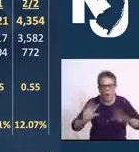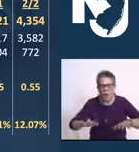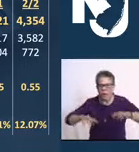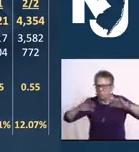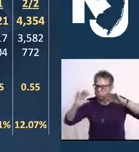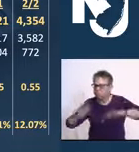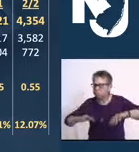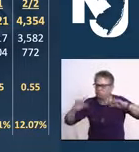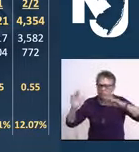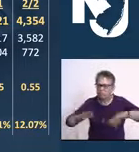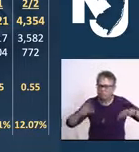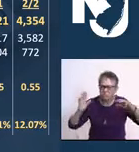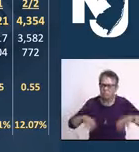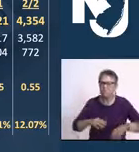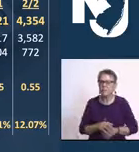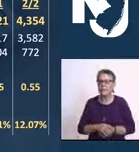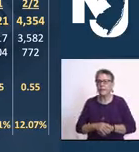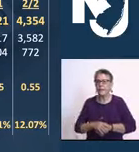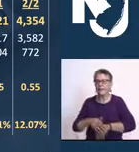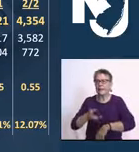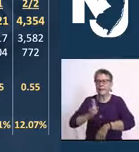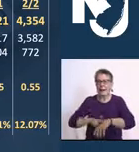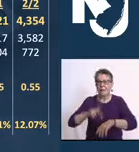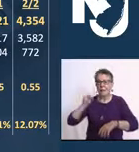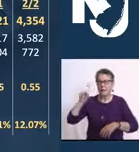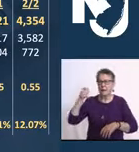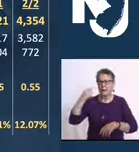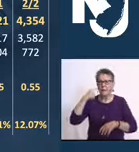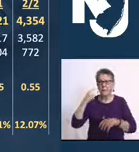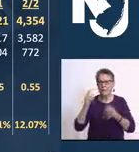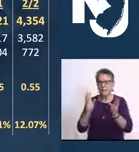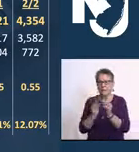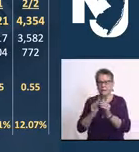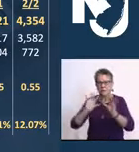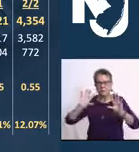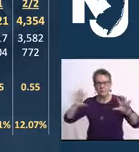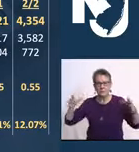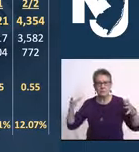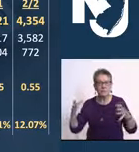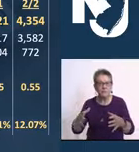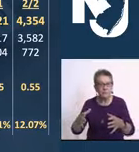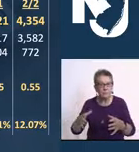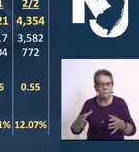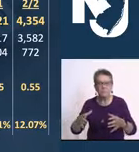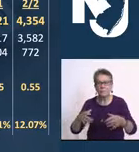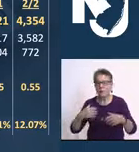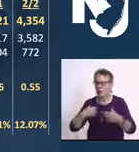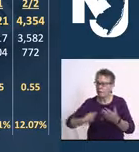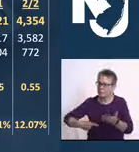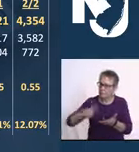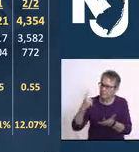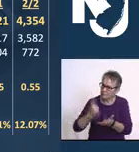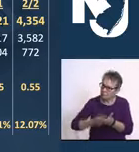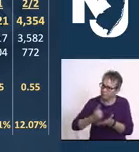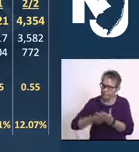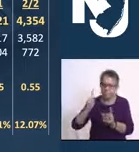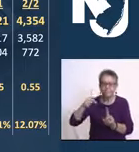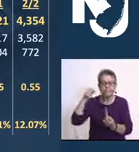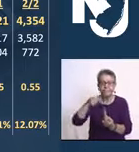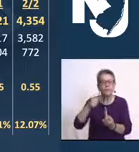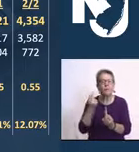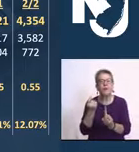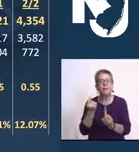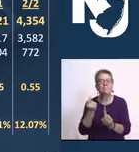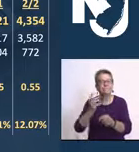and Monday, and we spent a lot of time on COVID. And Judy, we had Scott Gottlieb,